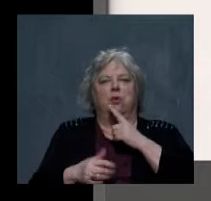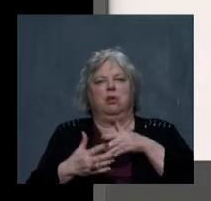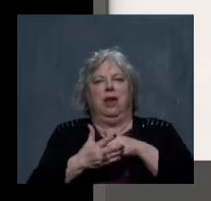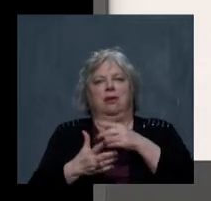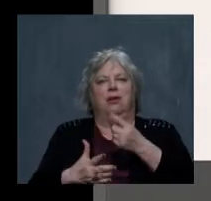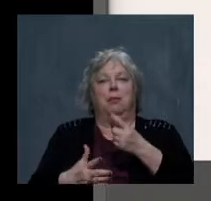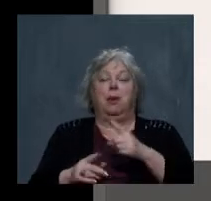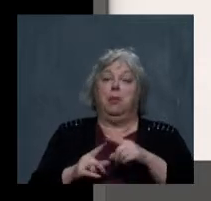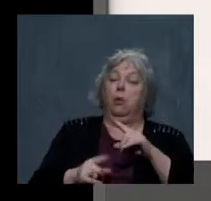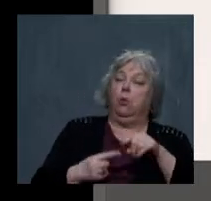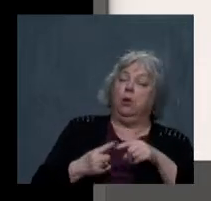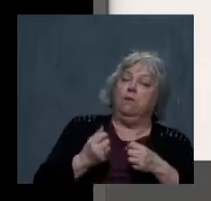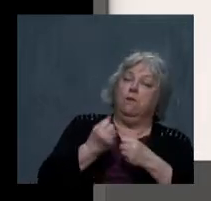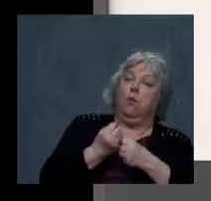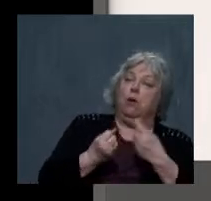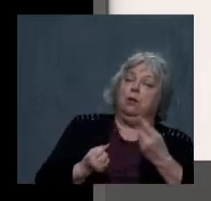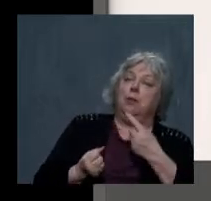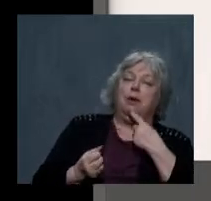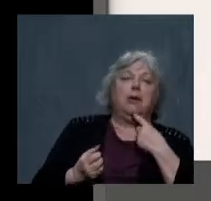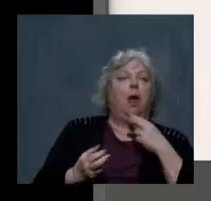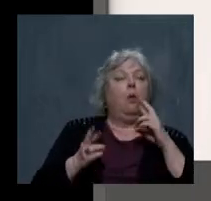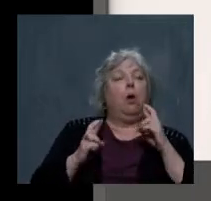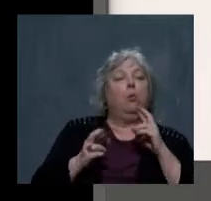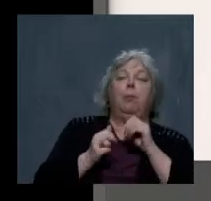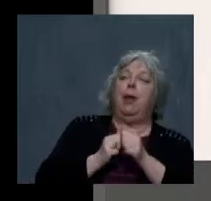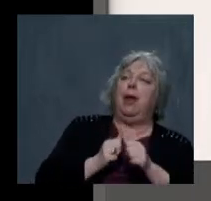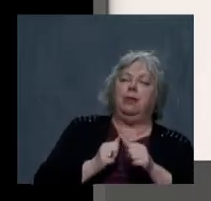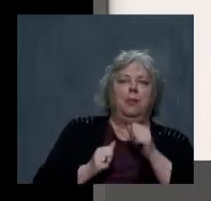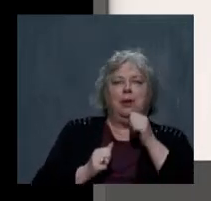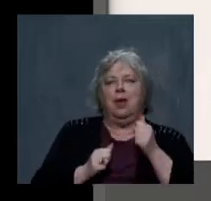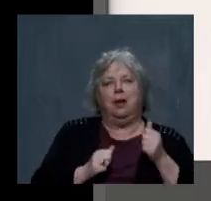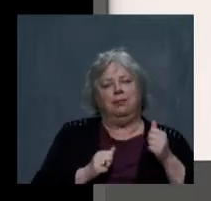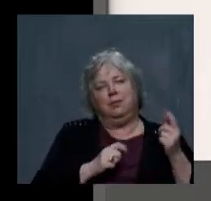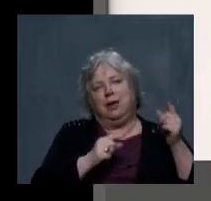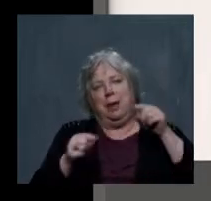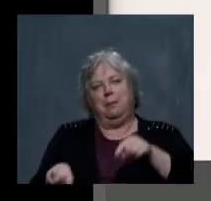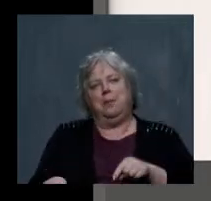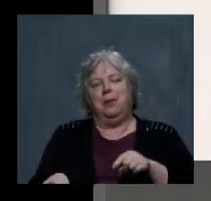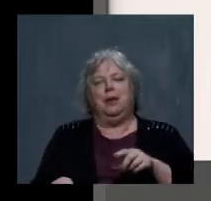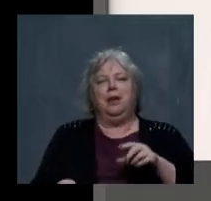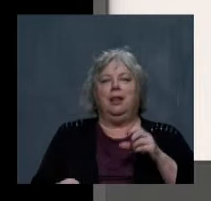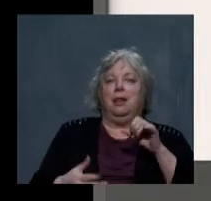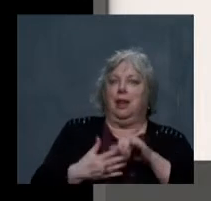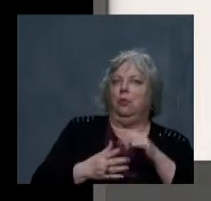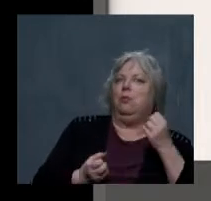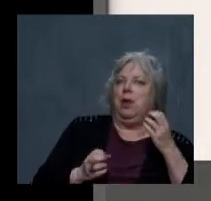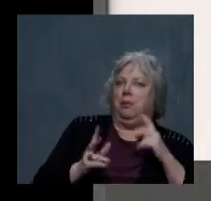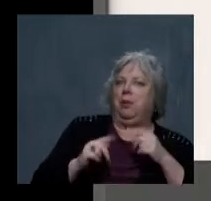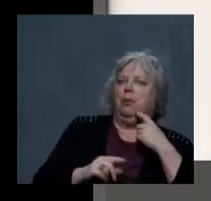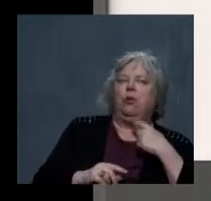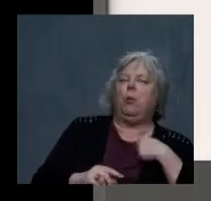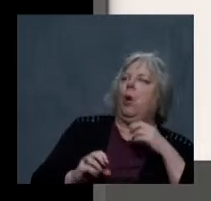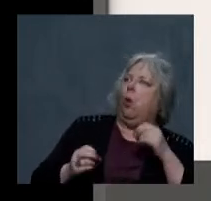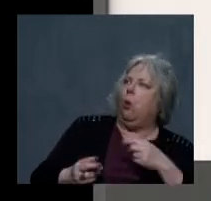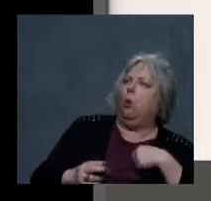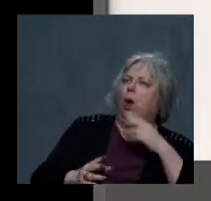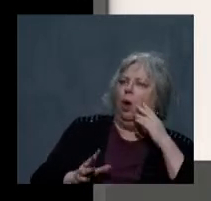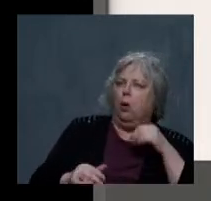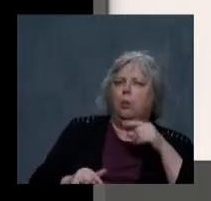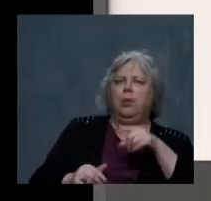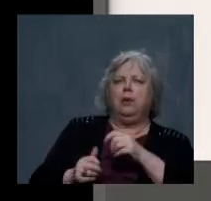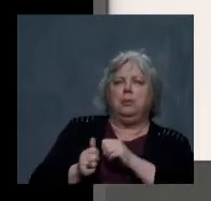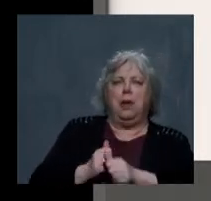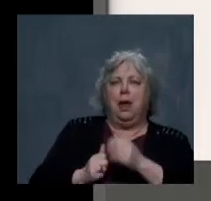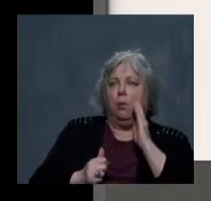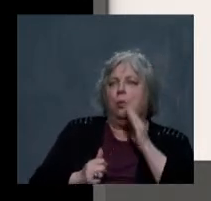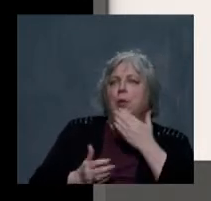come out. But when you're for something, they say, I hope it gets passed. And that's what a lot of people told me. I hope this gets passed, John. We need this. It's a good thing for the city of